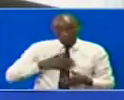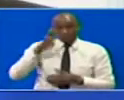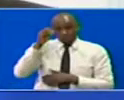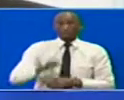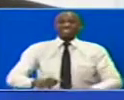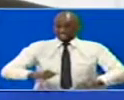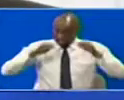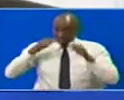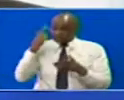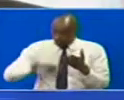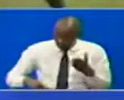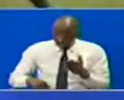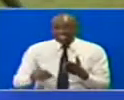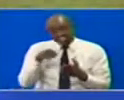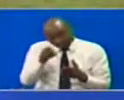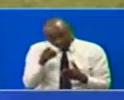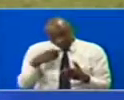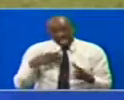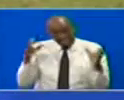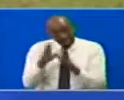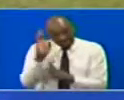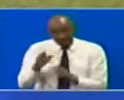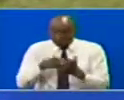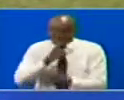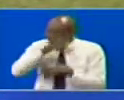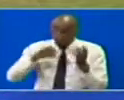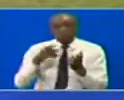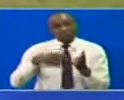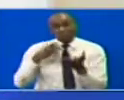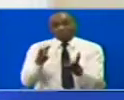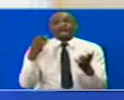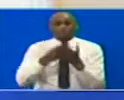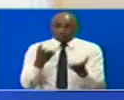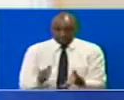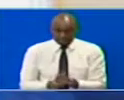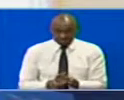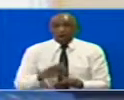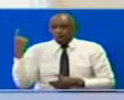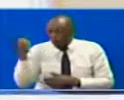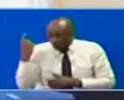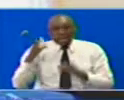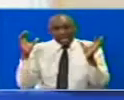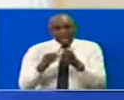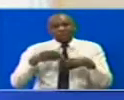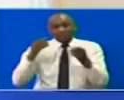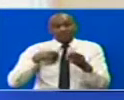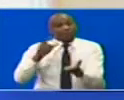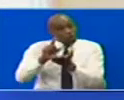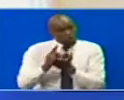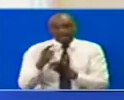chairman Moses Adagala maintains that the club has paid all its players to date. The only club that have been giving the players loans,